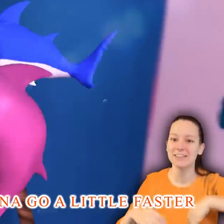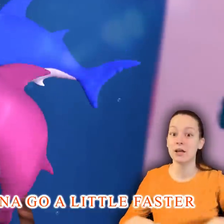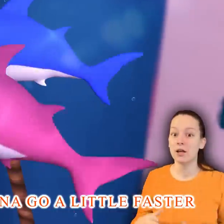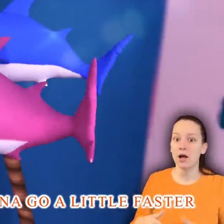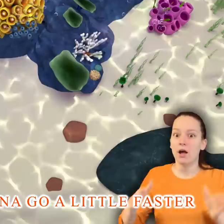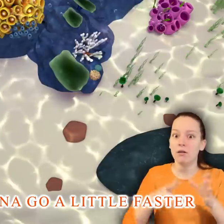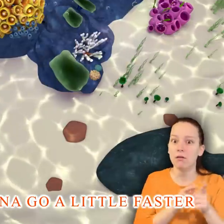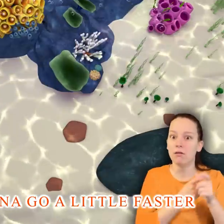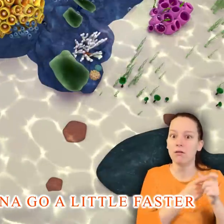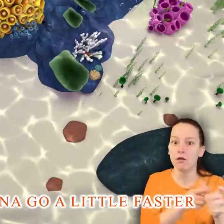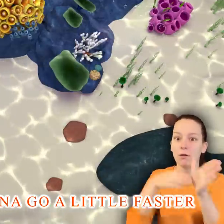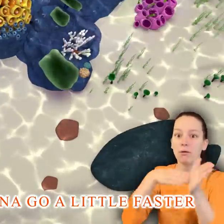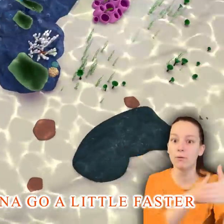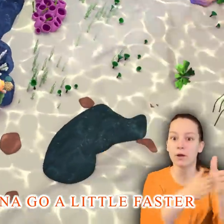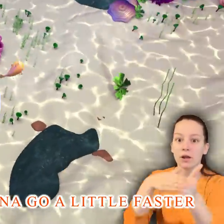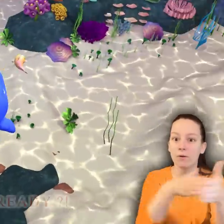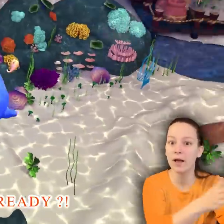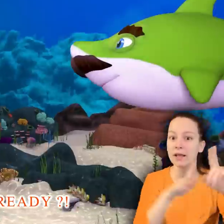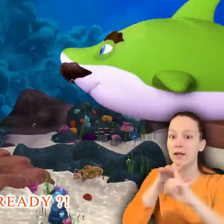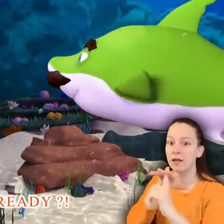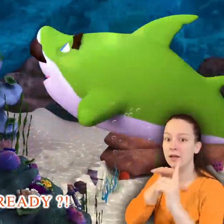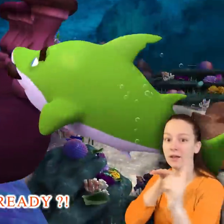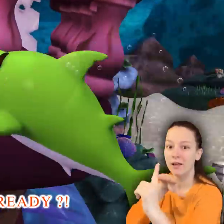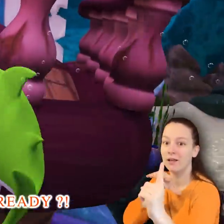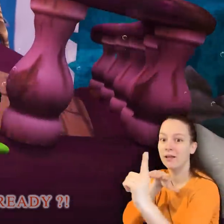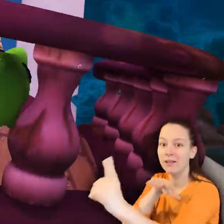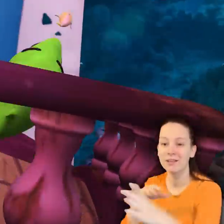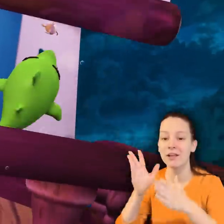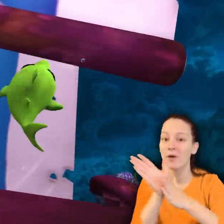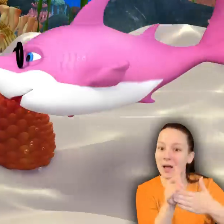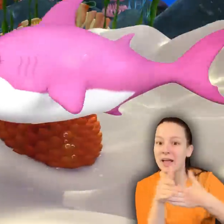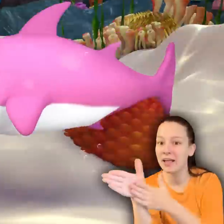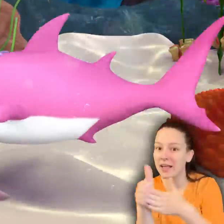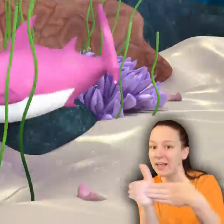this time we're gonna go a little faster are you ready